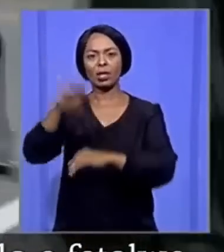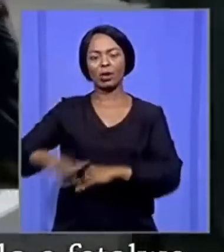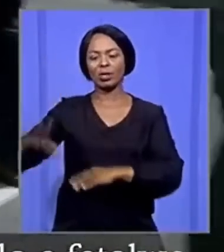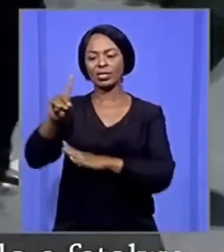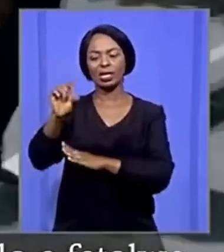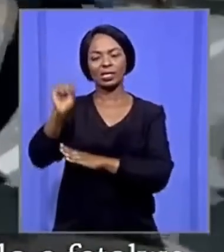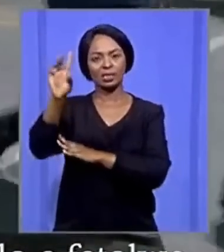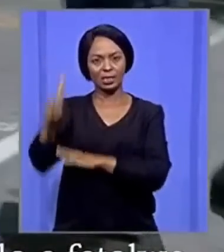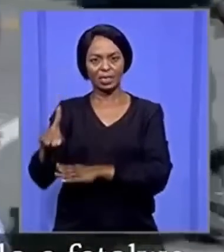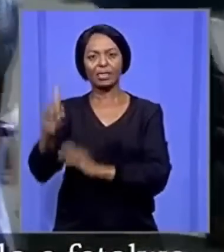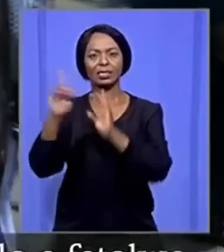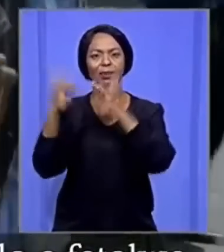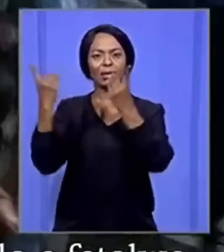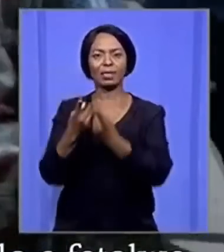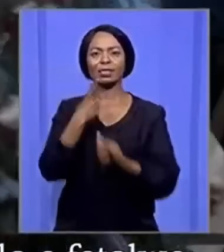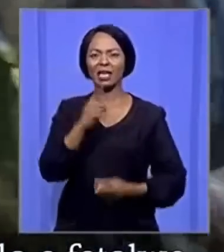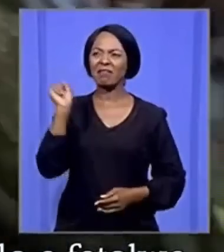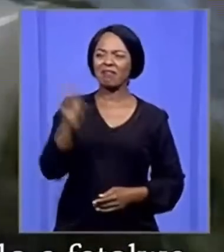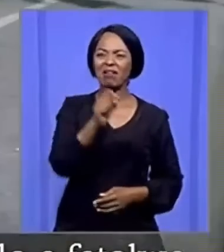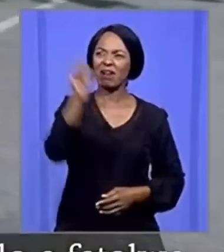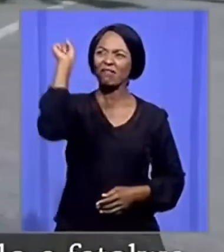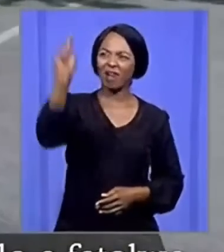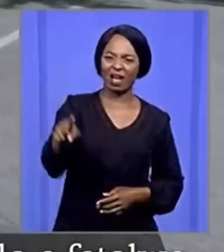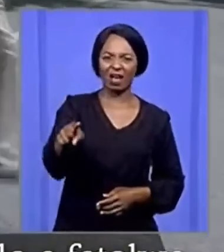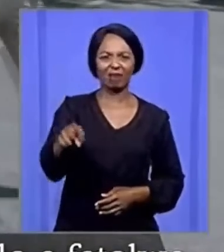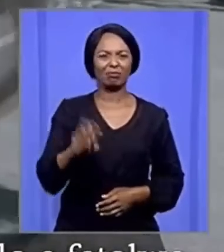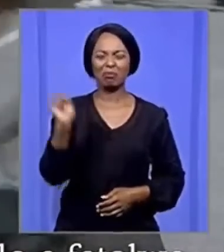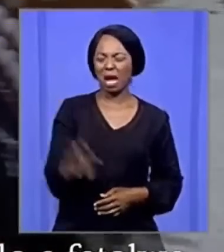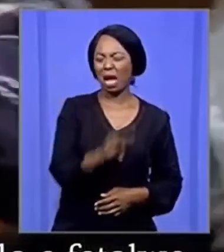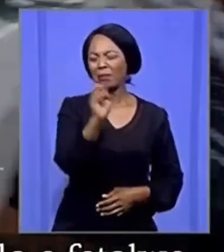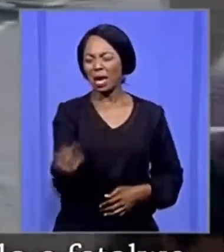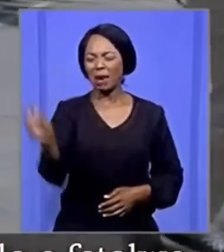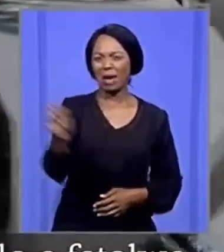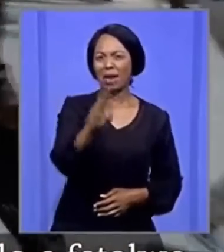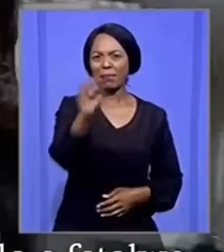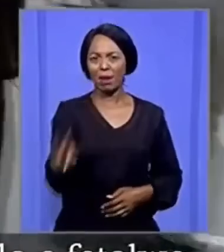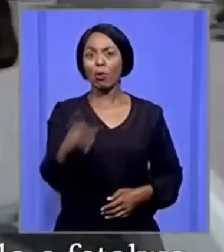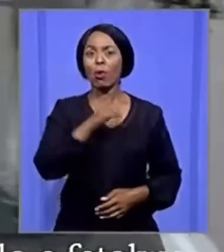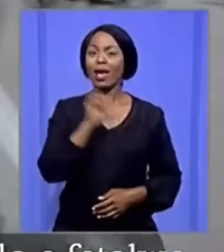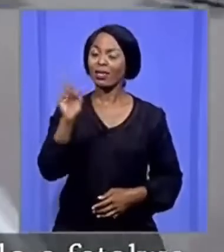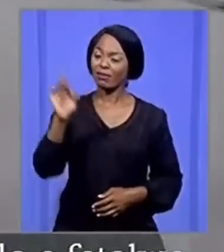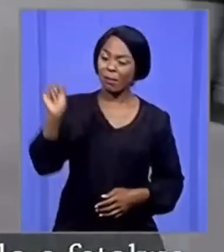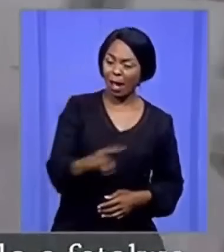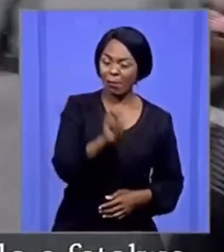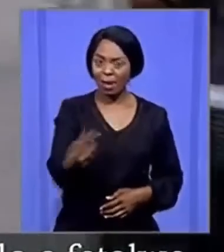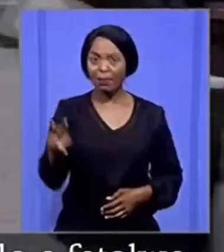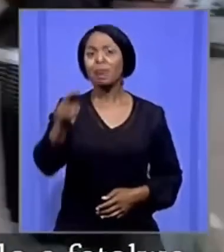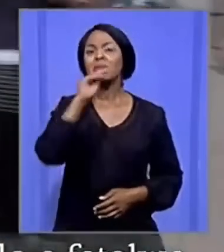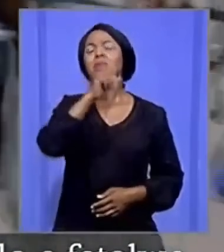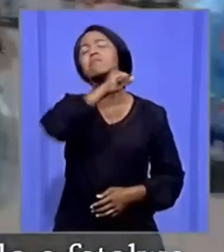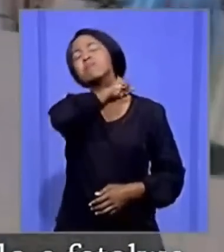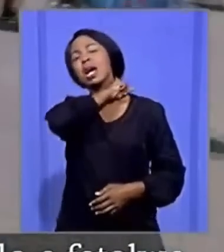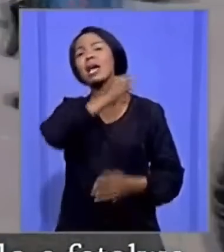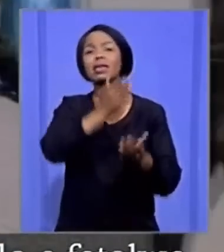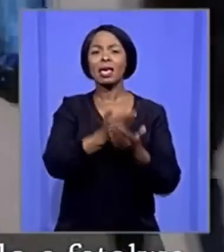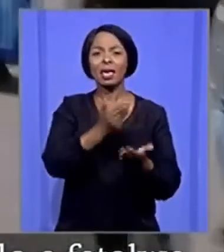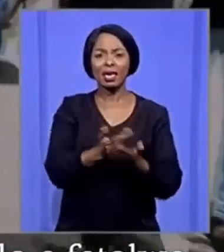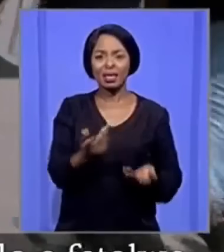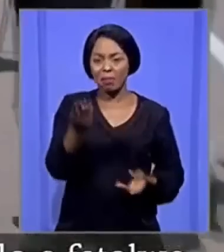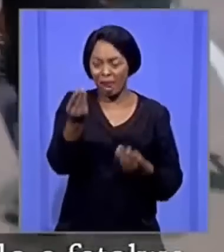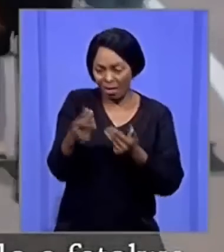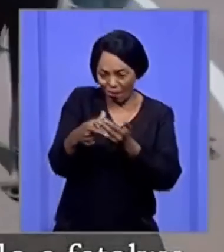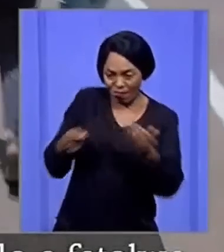ye metelele go hwetša mašheleng a bona a mphiwa fela ka ge ebile ba swarwa poo. Ba re sephetho se swanetše go boetšwa